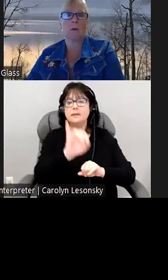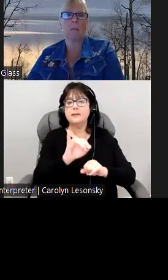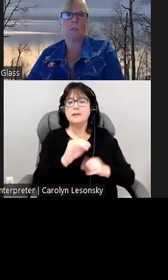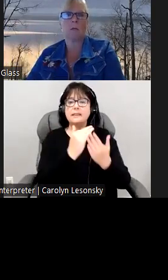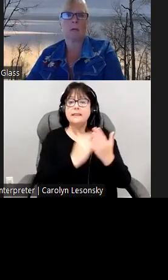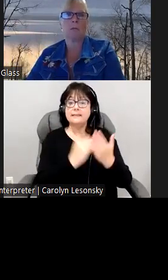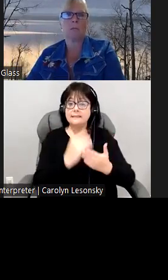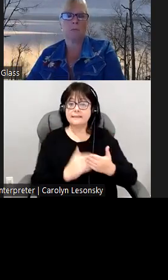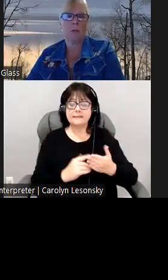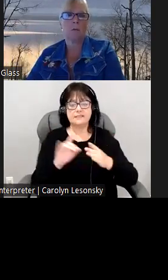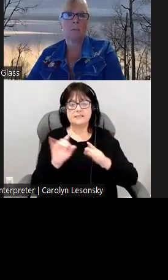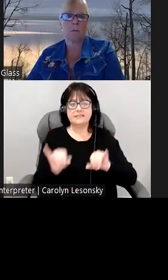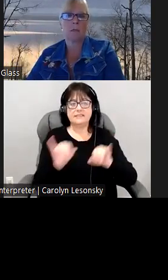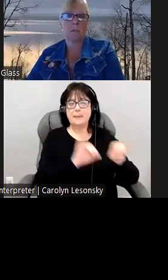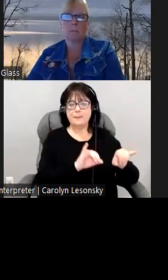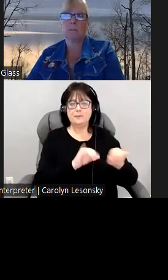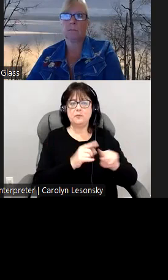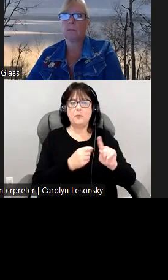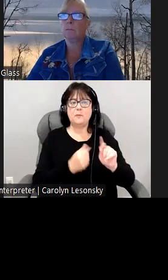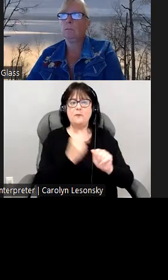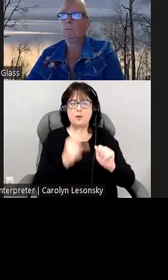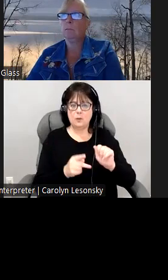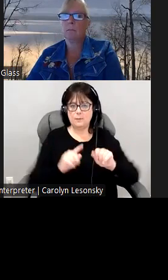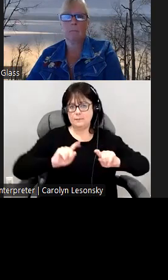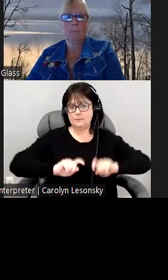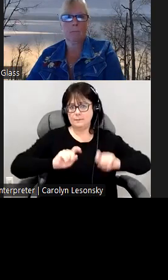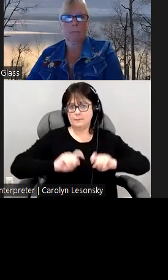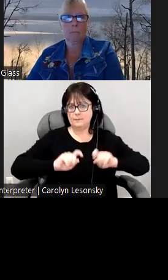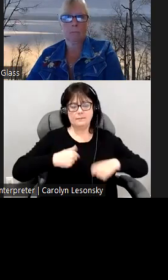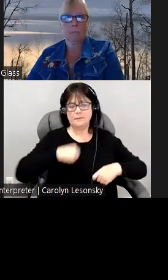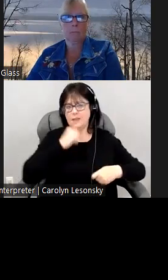of outcomes that you get from your follow-up surveys.